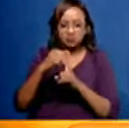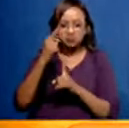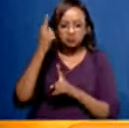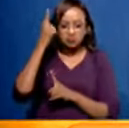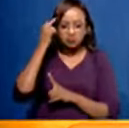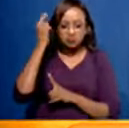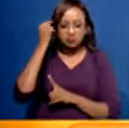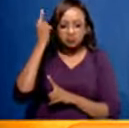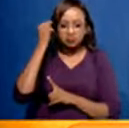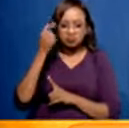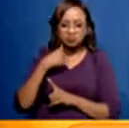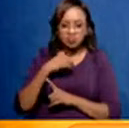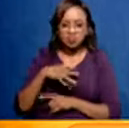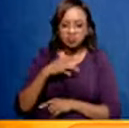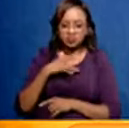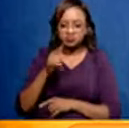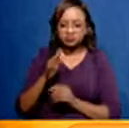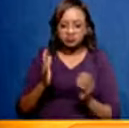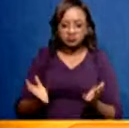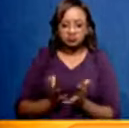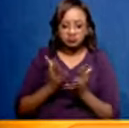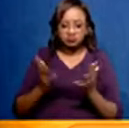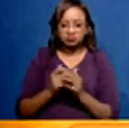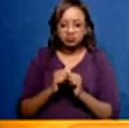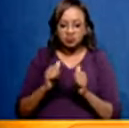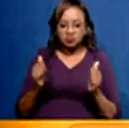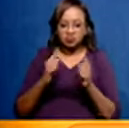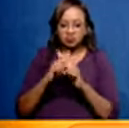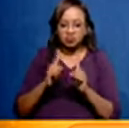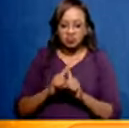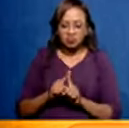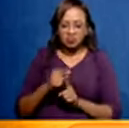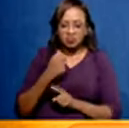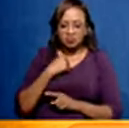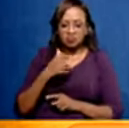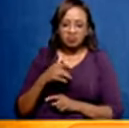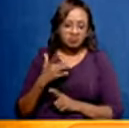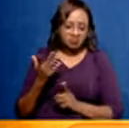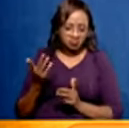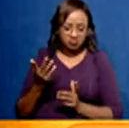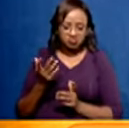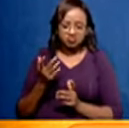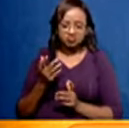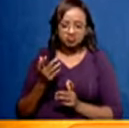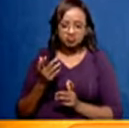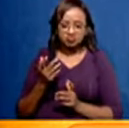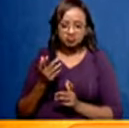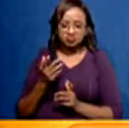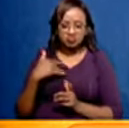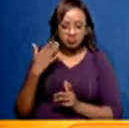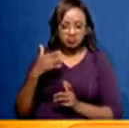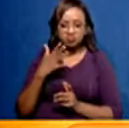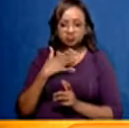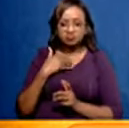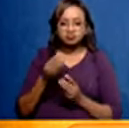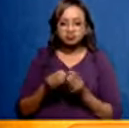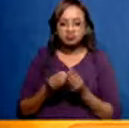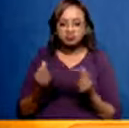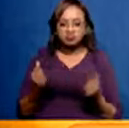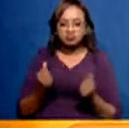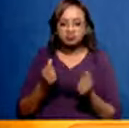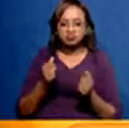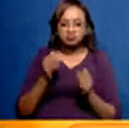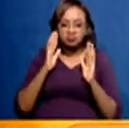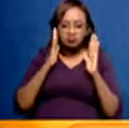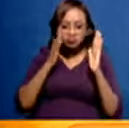very refreshing. And as I said, I'm very practical and results oriented. And what I said to faculty, students,